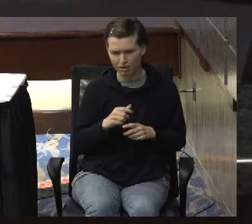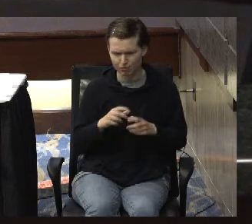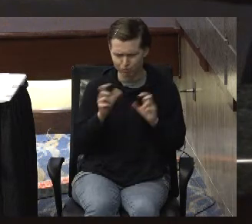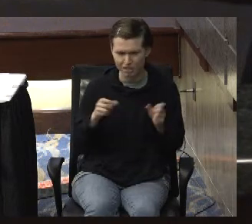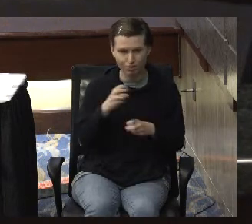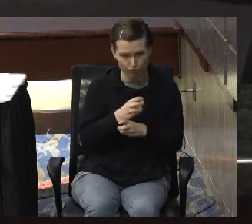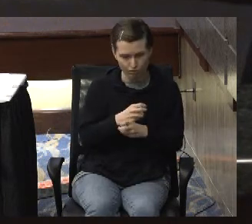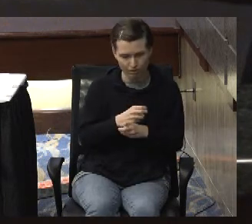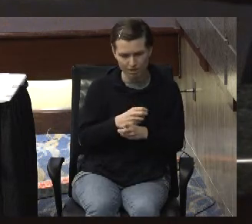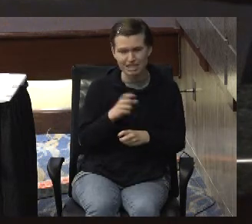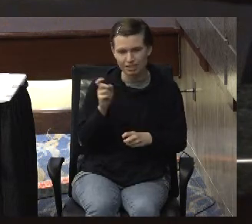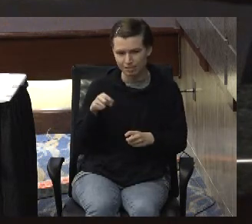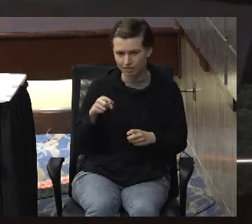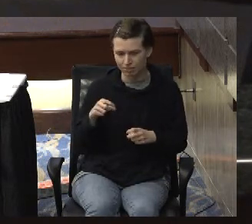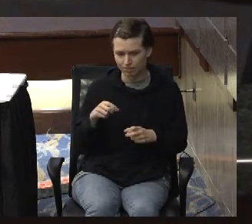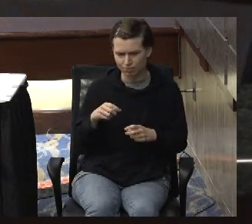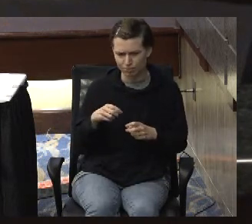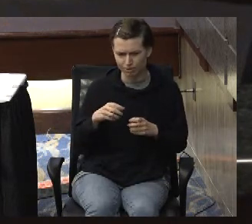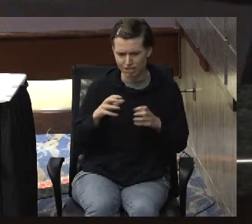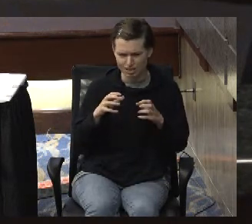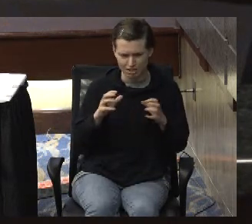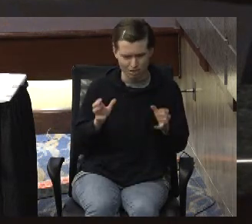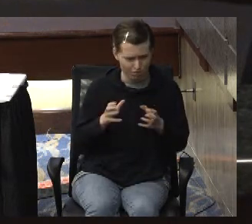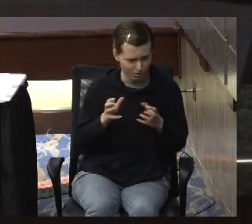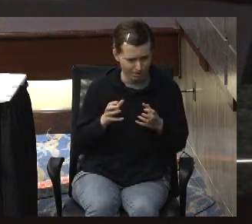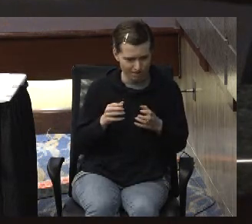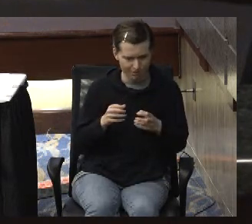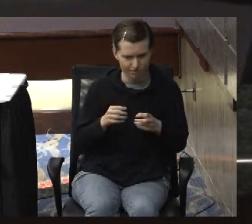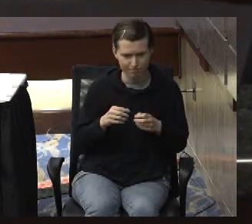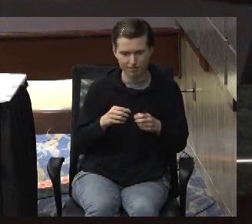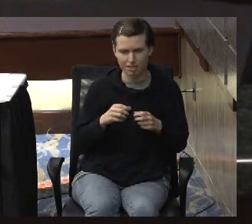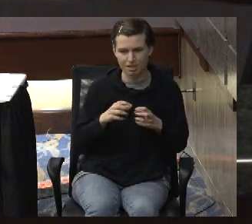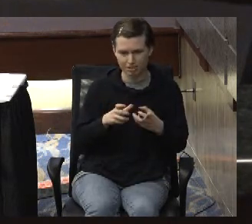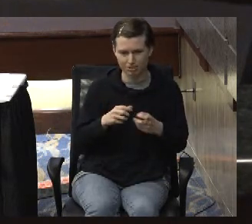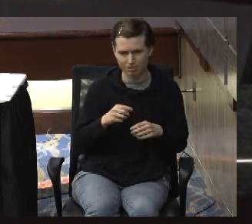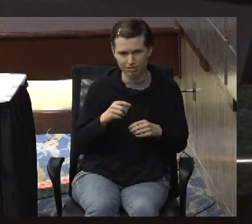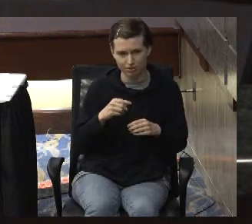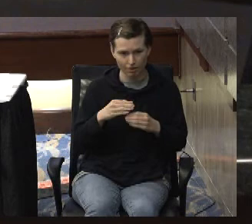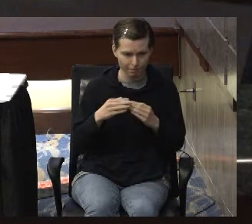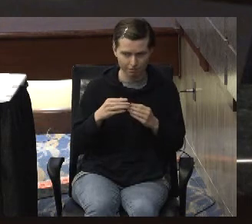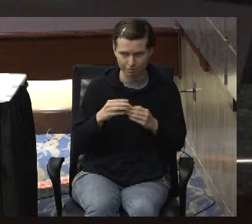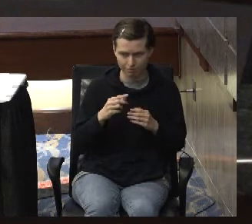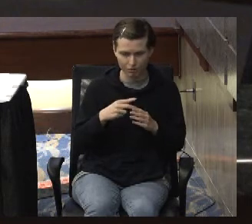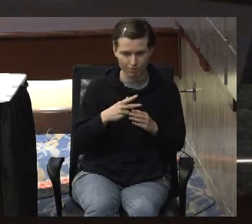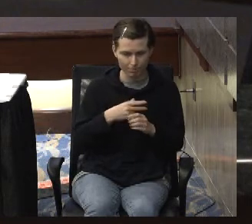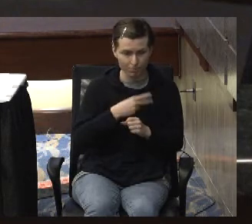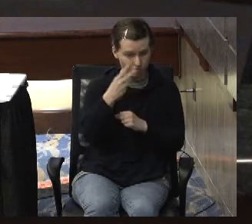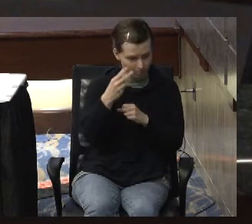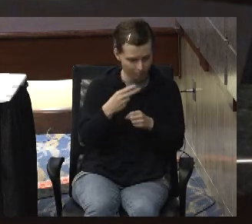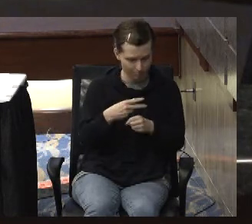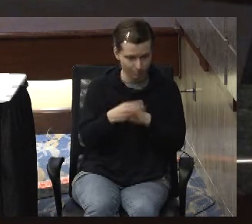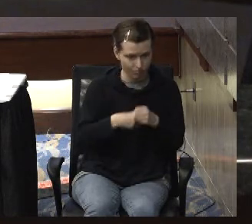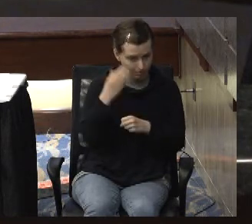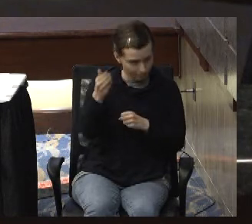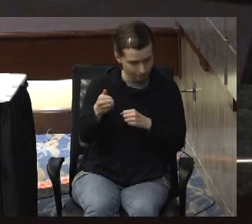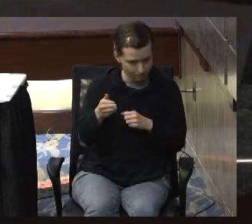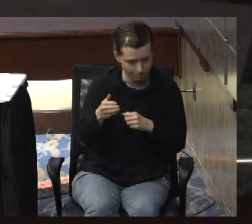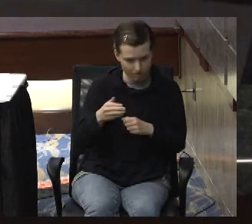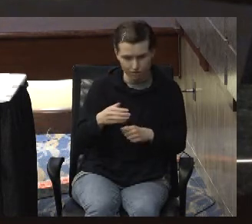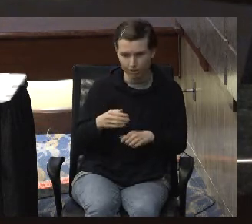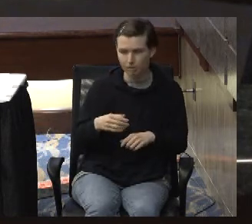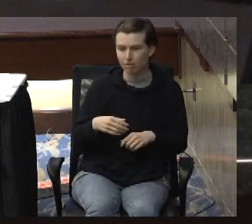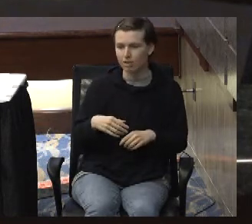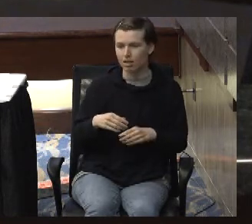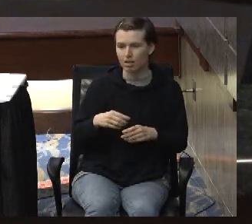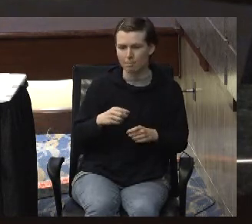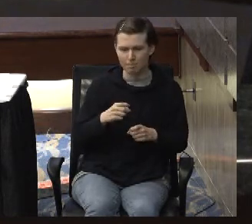action in stewardship of the city we have right now and the city that will be here 50 years from now and 100 years from now. City Manager Ford, I wonder if you could